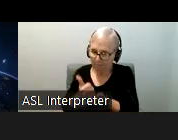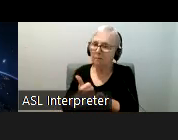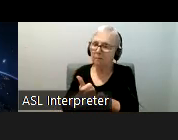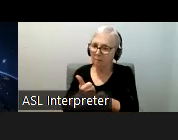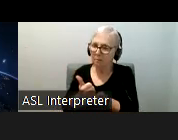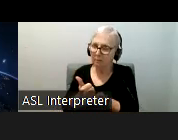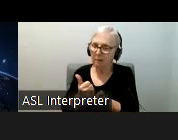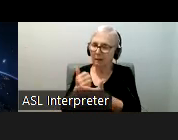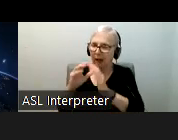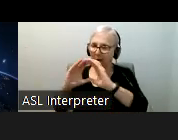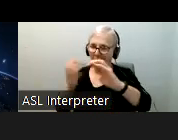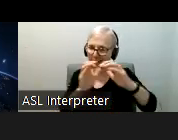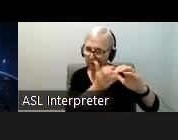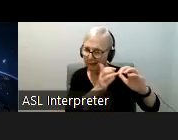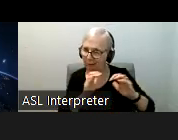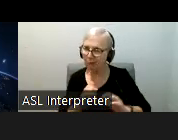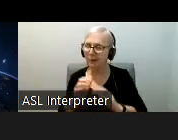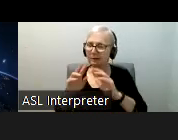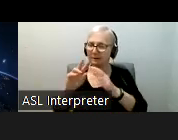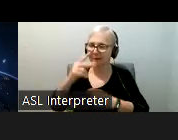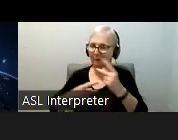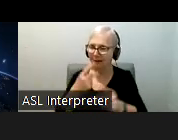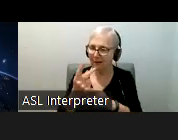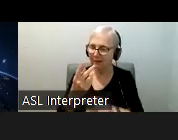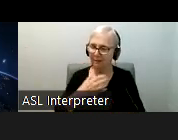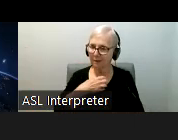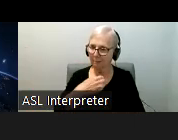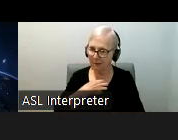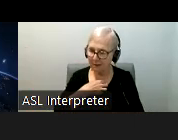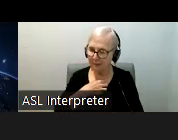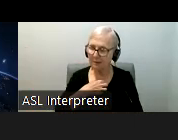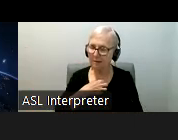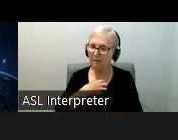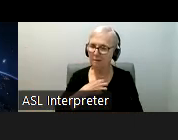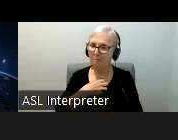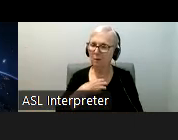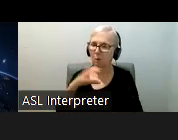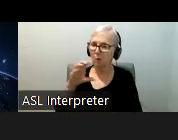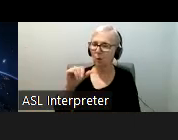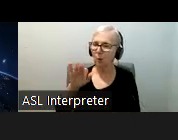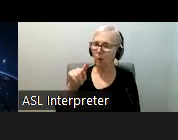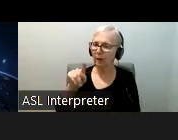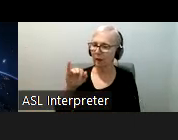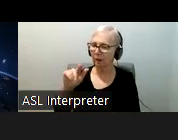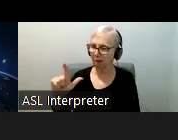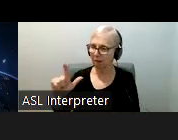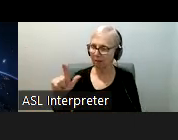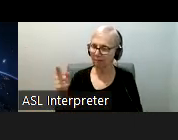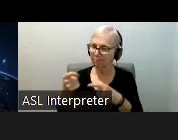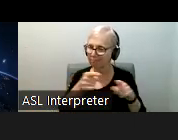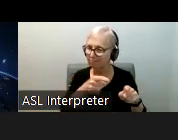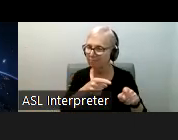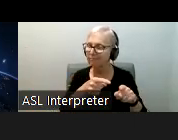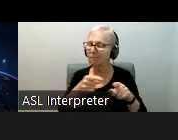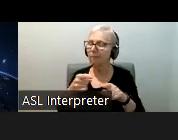how we categorize the types of complaints or critical incidents that come in. We probably